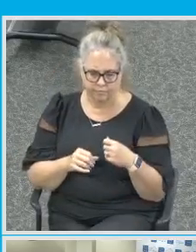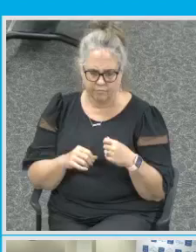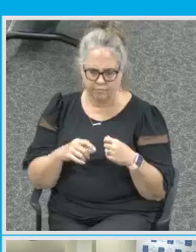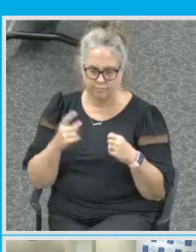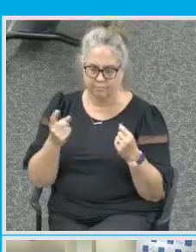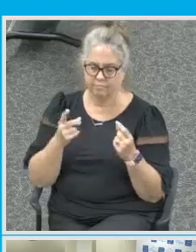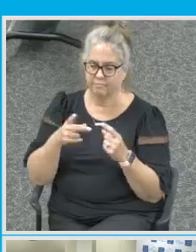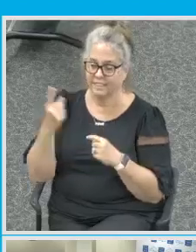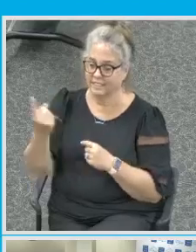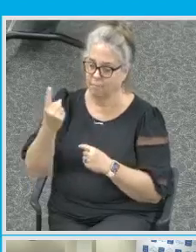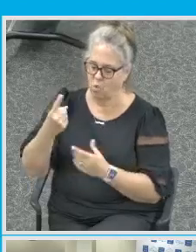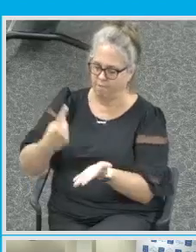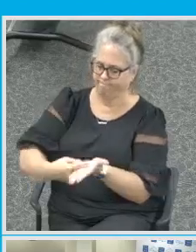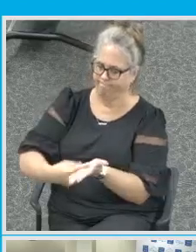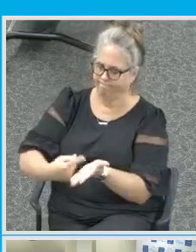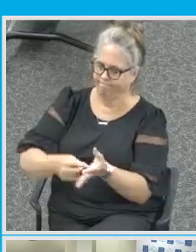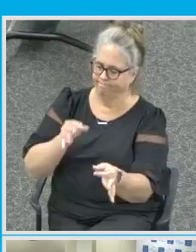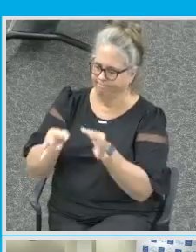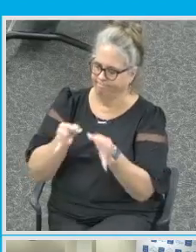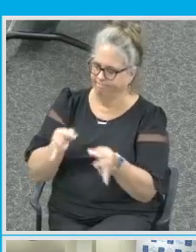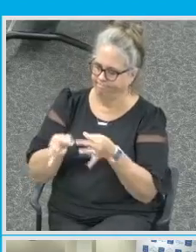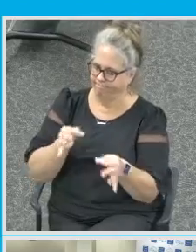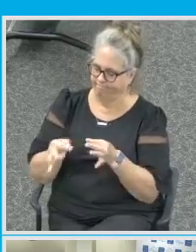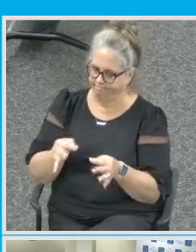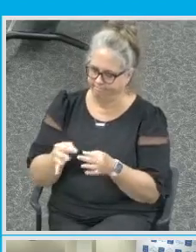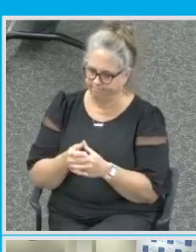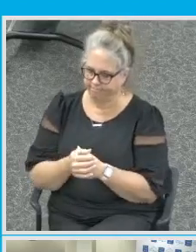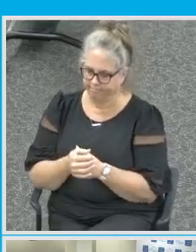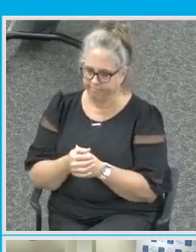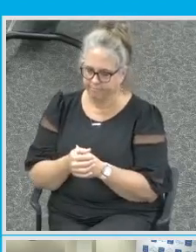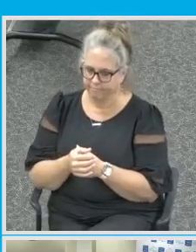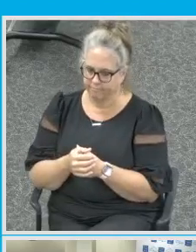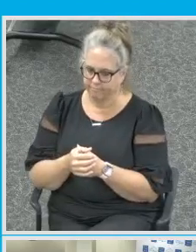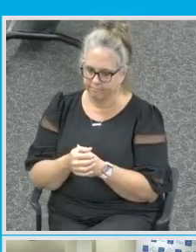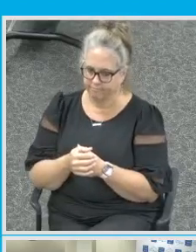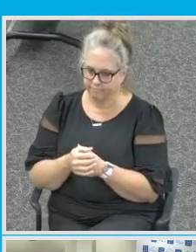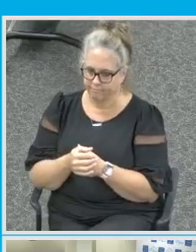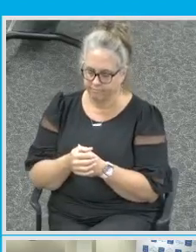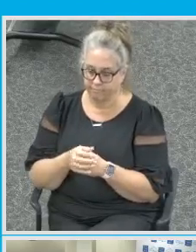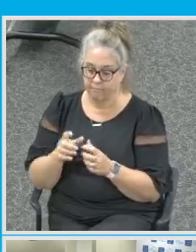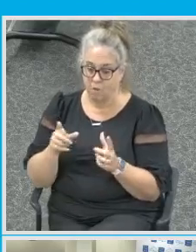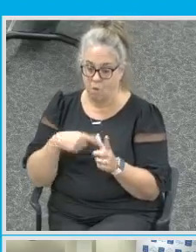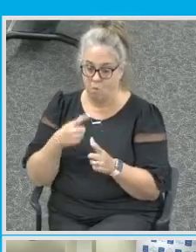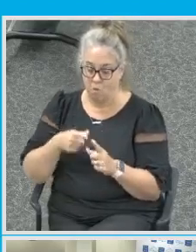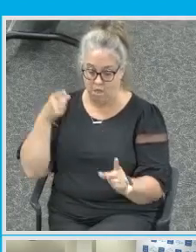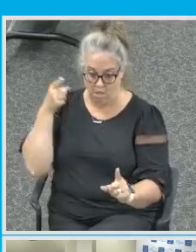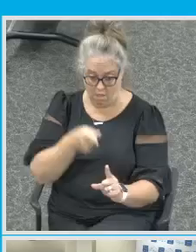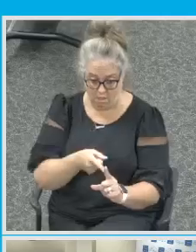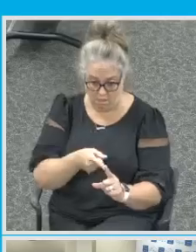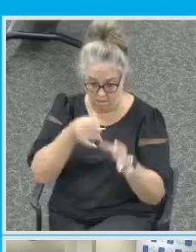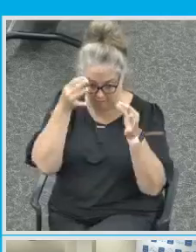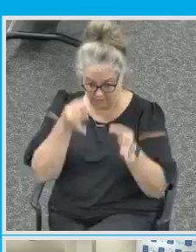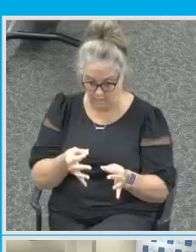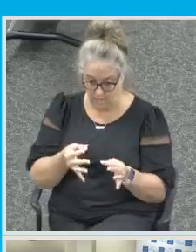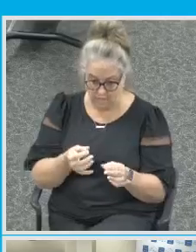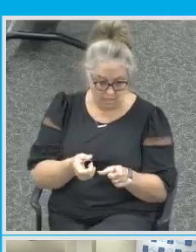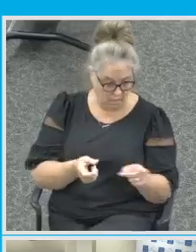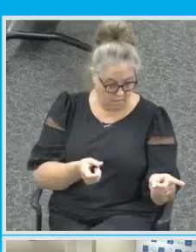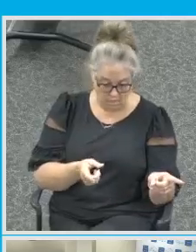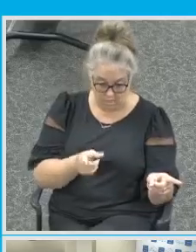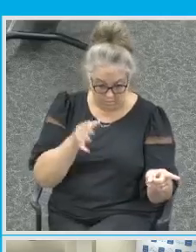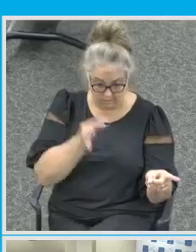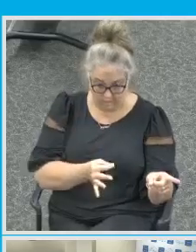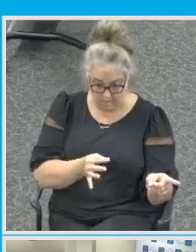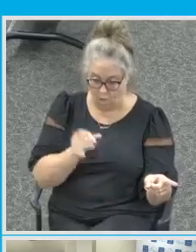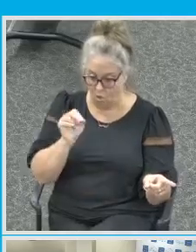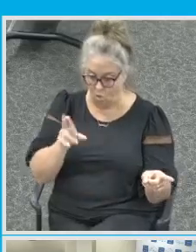it. And I don't know why I've been thinking about that a lot, and I don't know if I truly agree with that. I really think when you come to